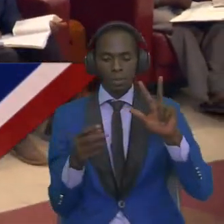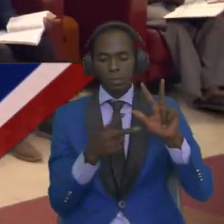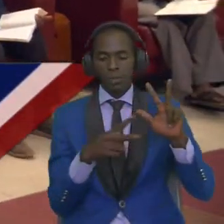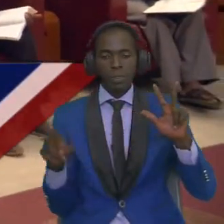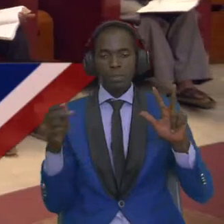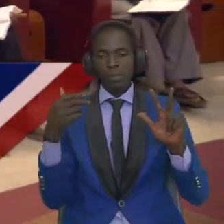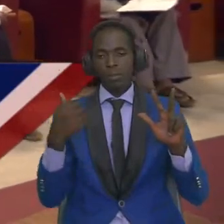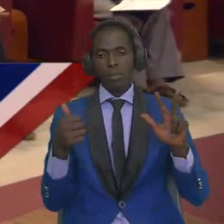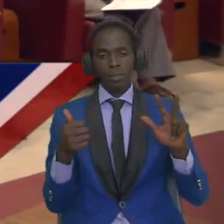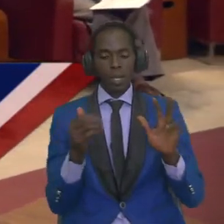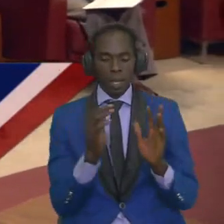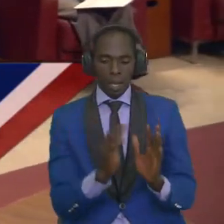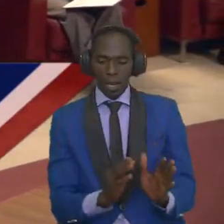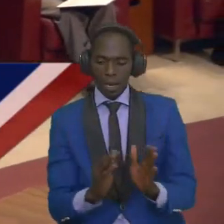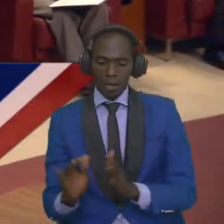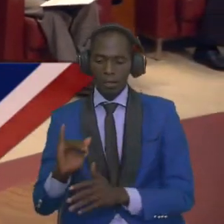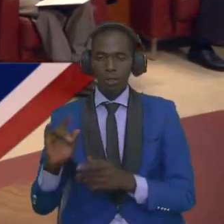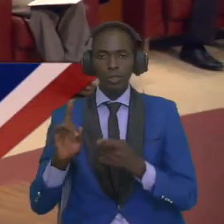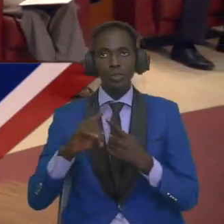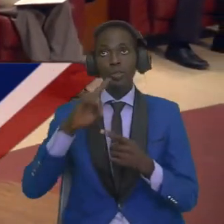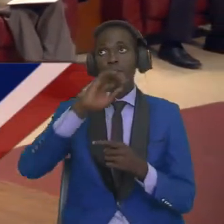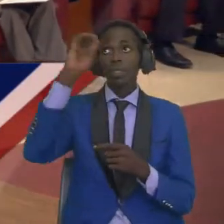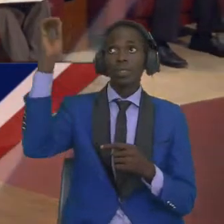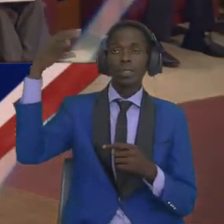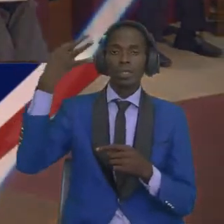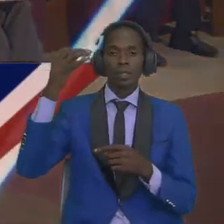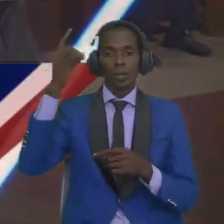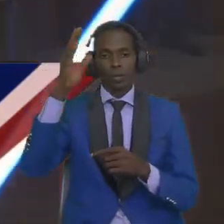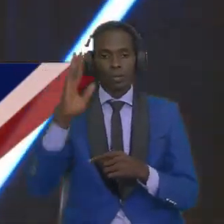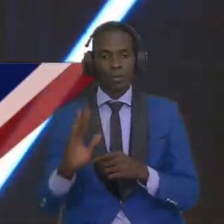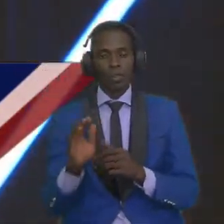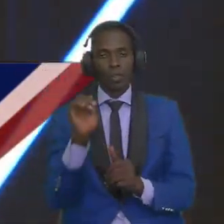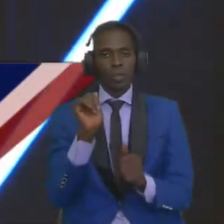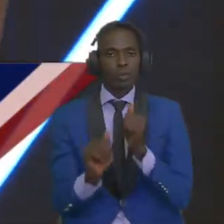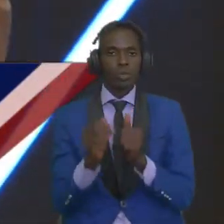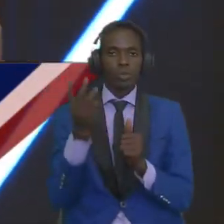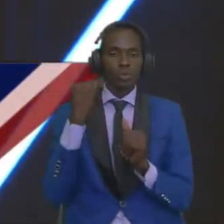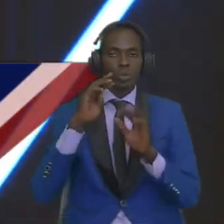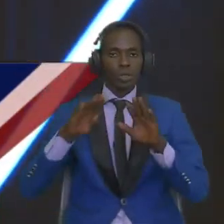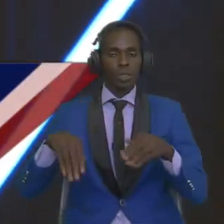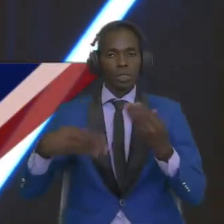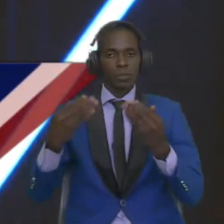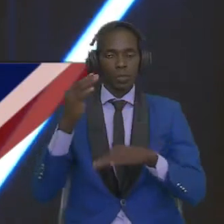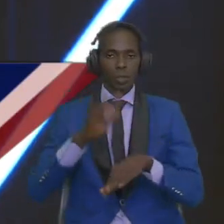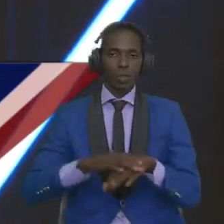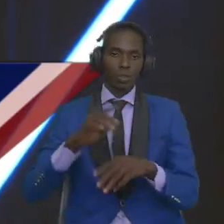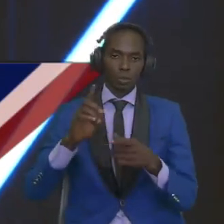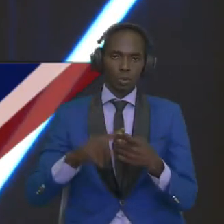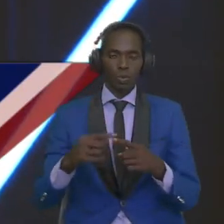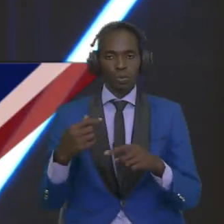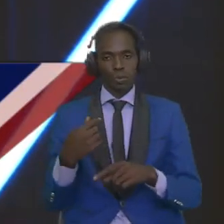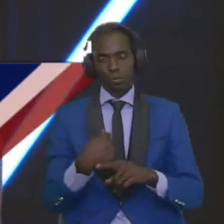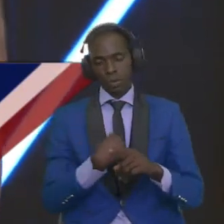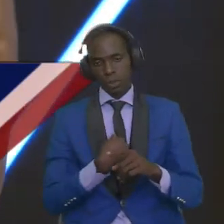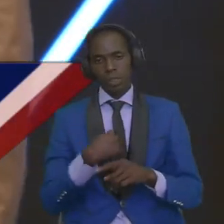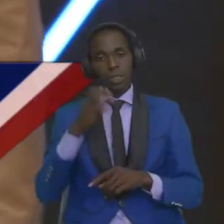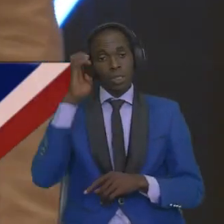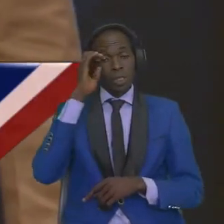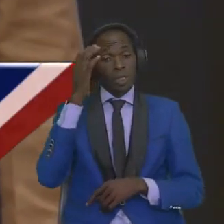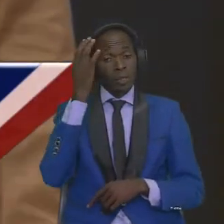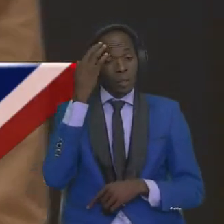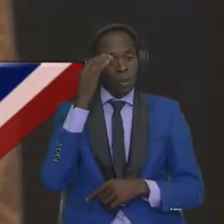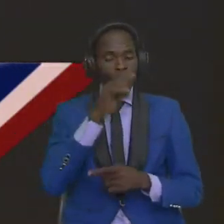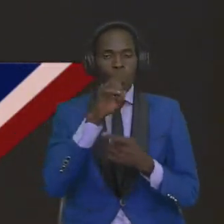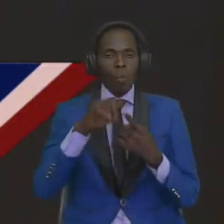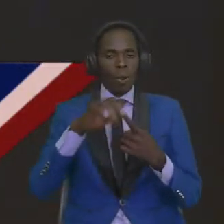verse 10. According to the grace of God, which was given unto me, he knew when